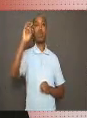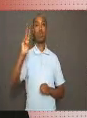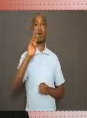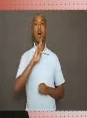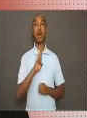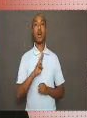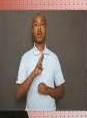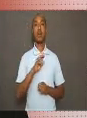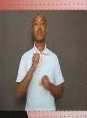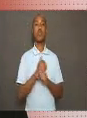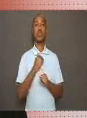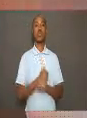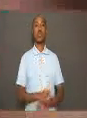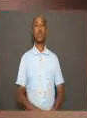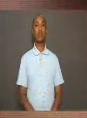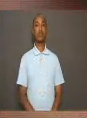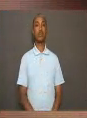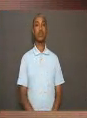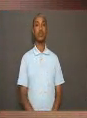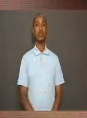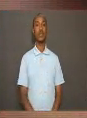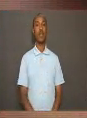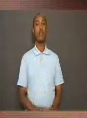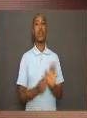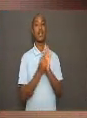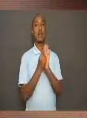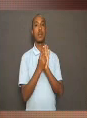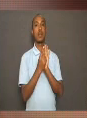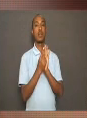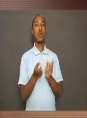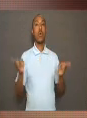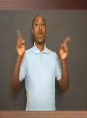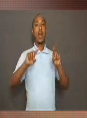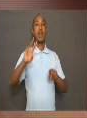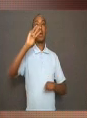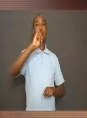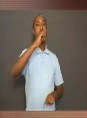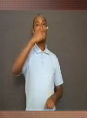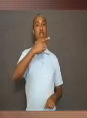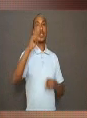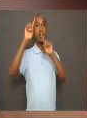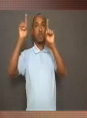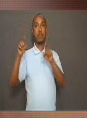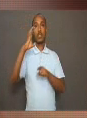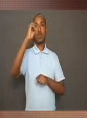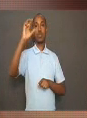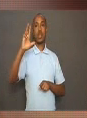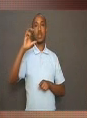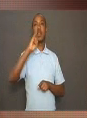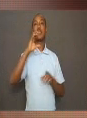dioxide are produced. For example, when magnesium carbonate is